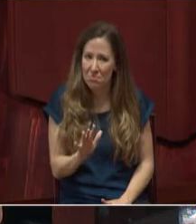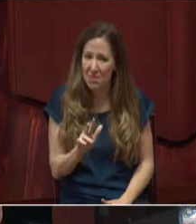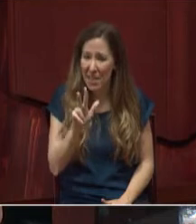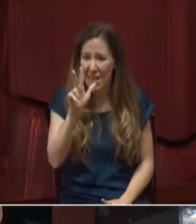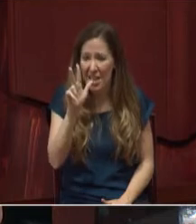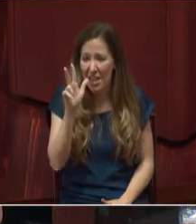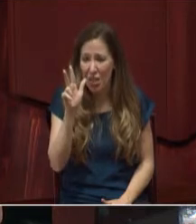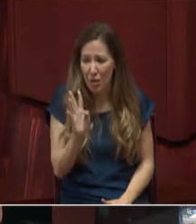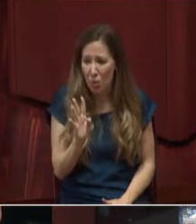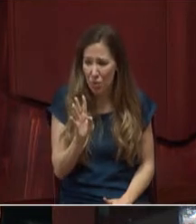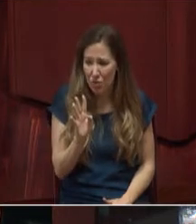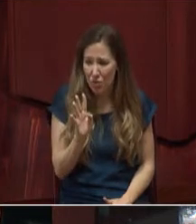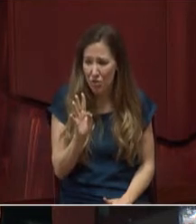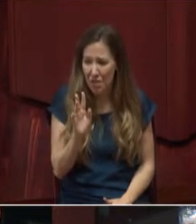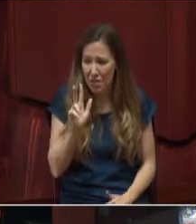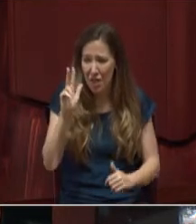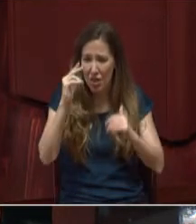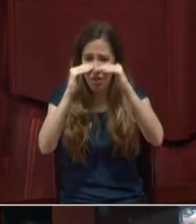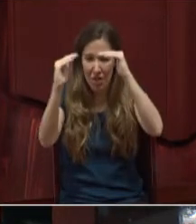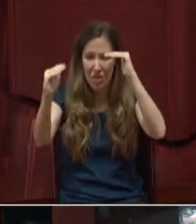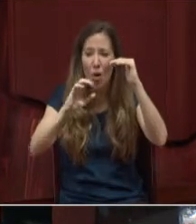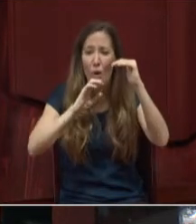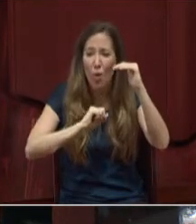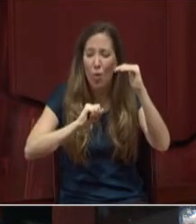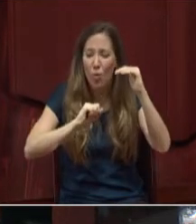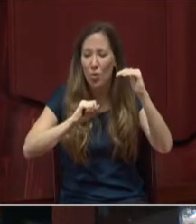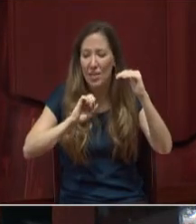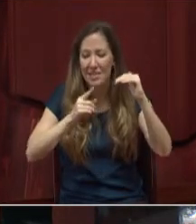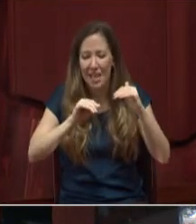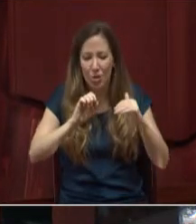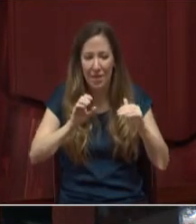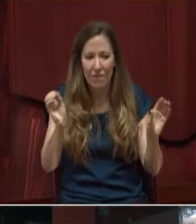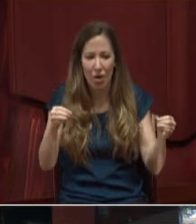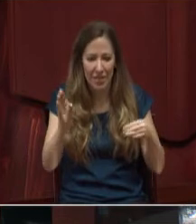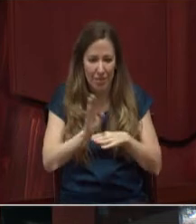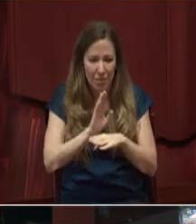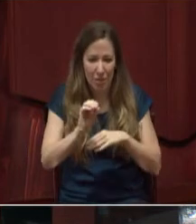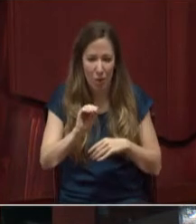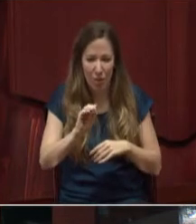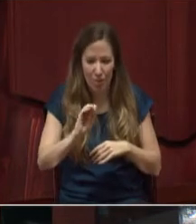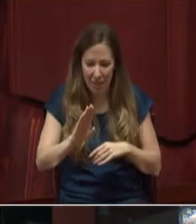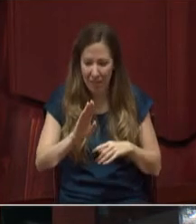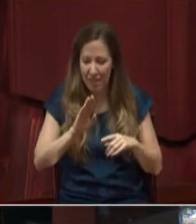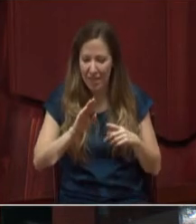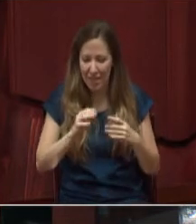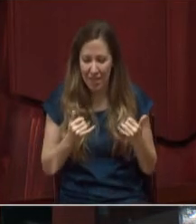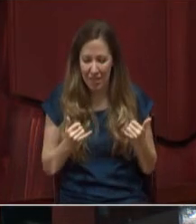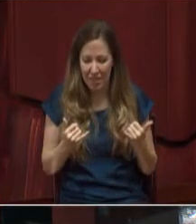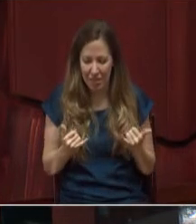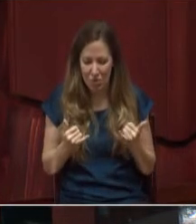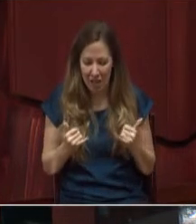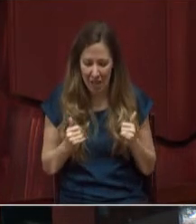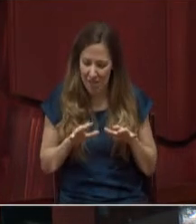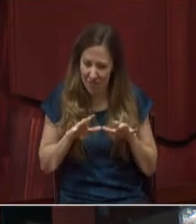of one floor on the old EOB. Executive office building. The executive office building. Today, they have